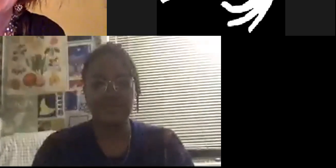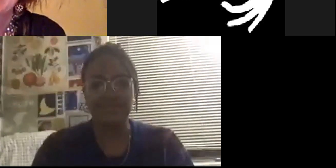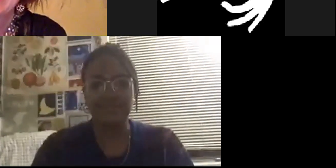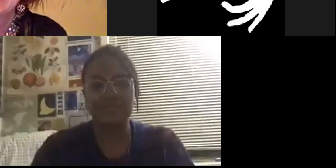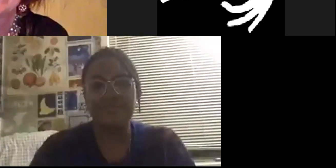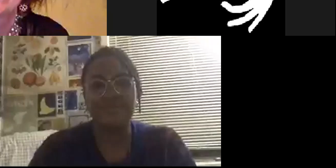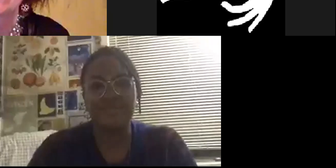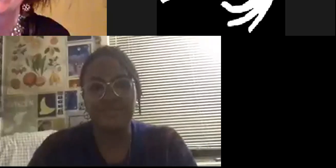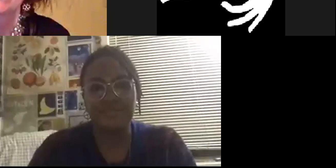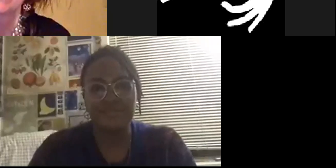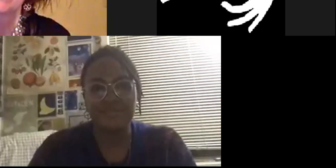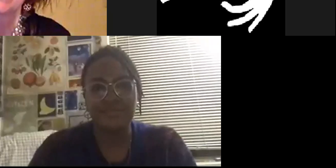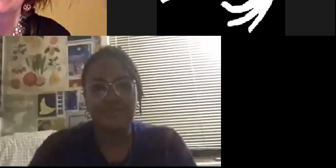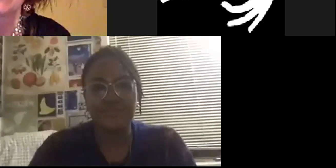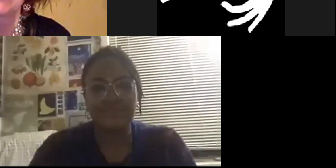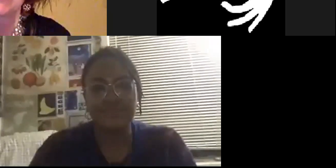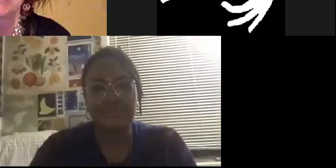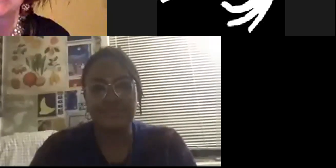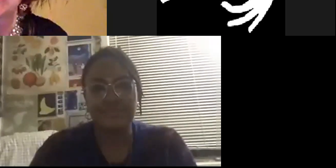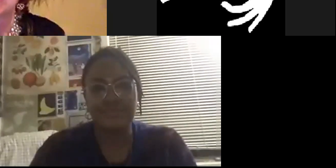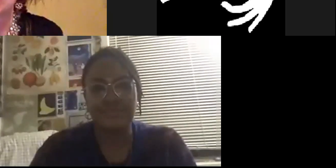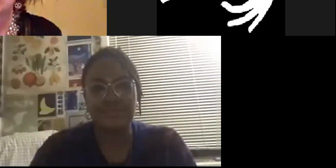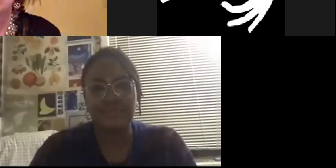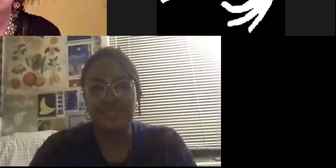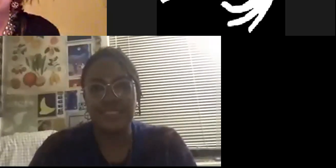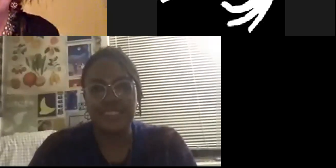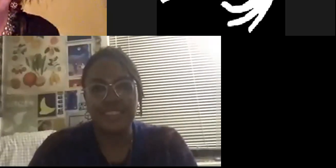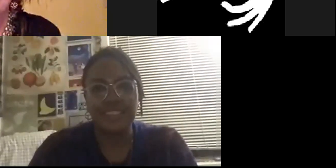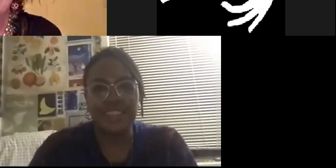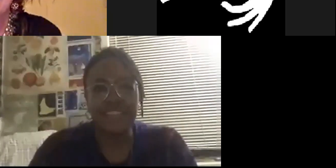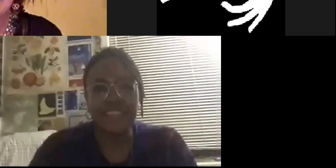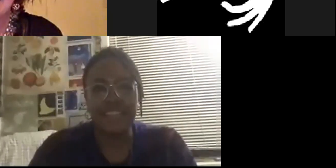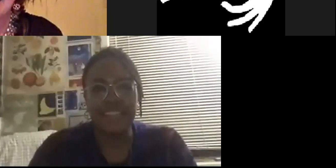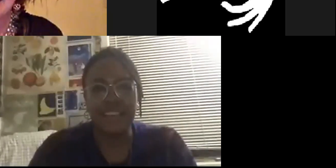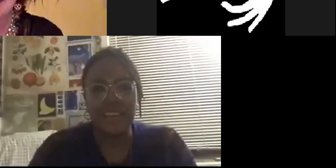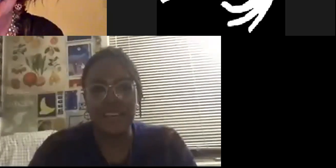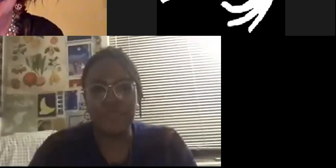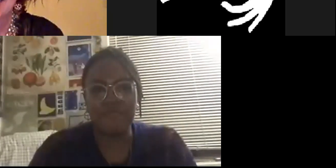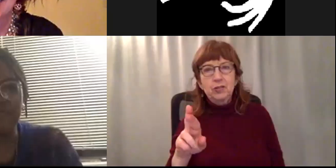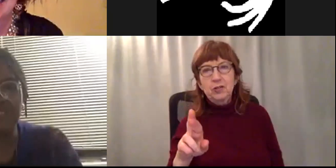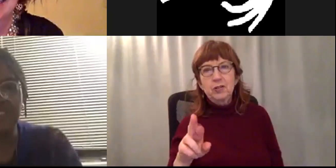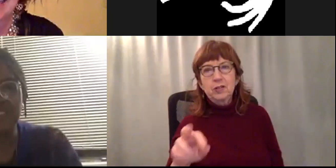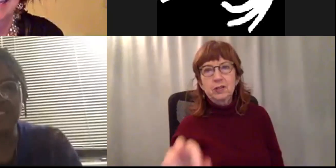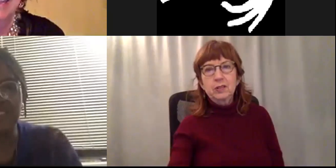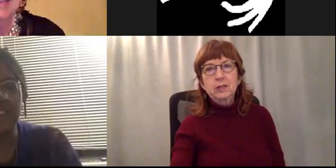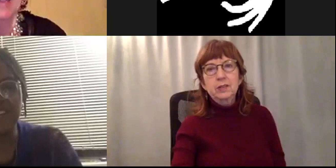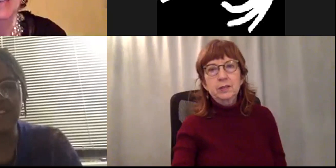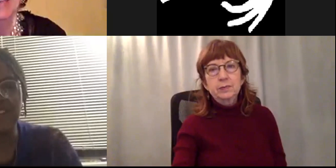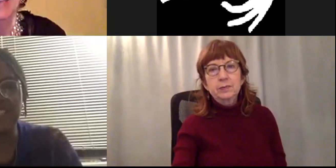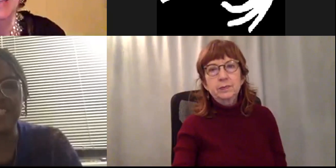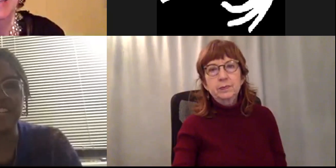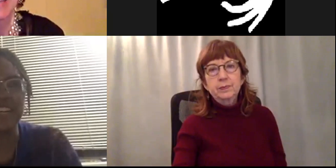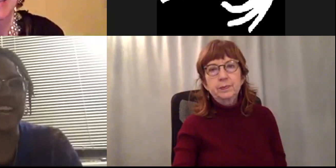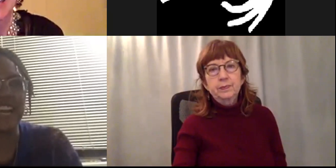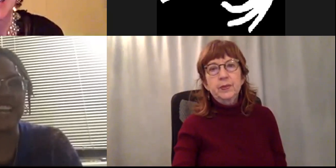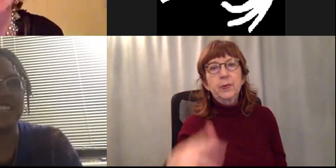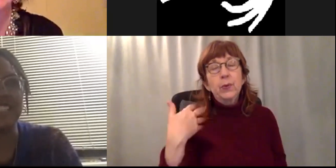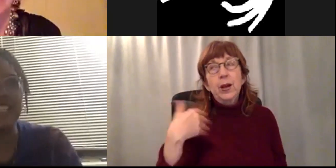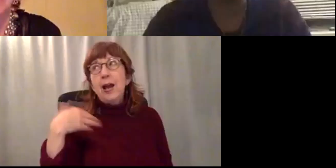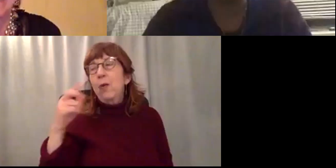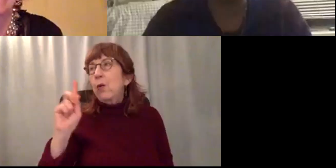us how you think of yourself as a future ancestor. Yeah, where even to